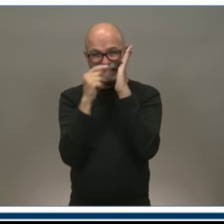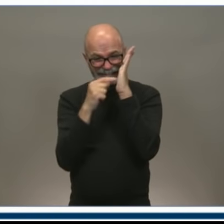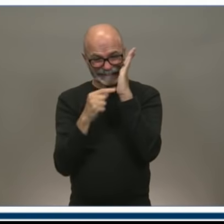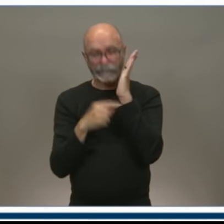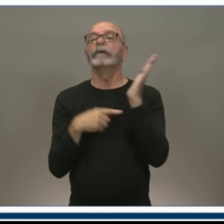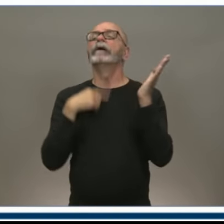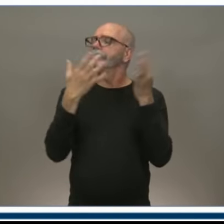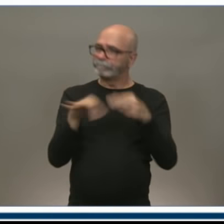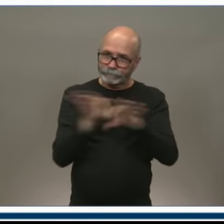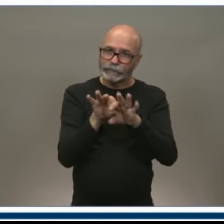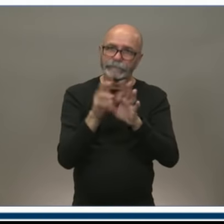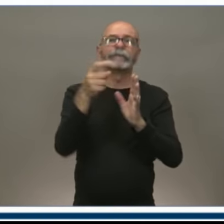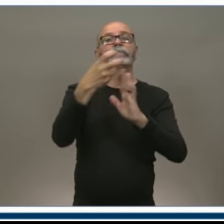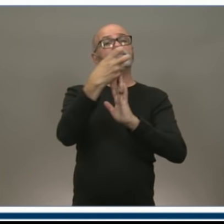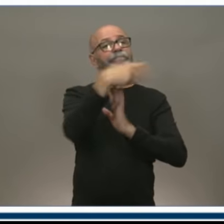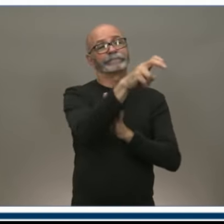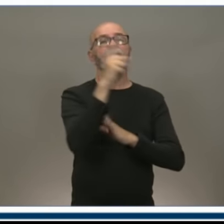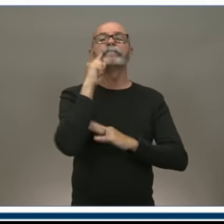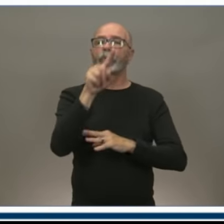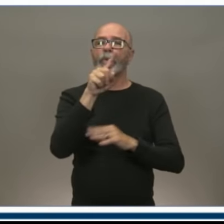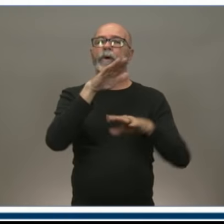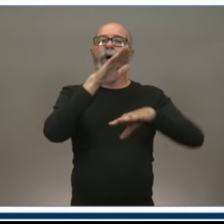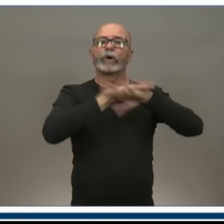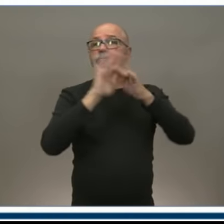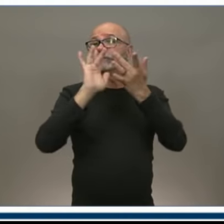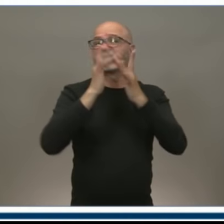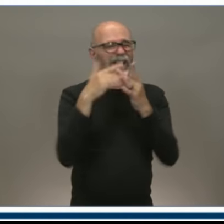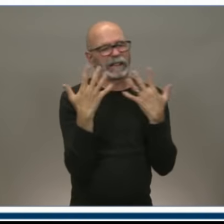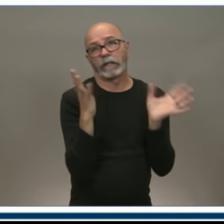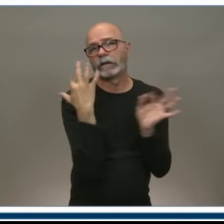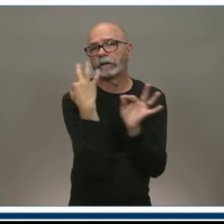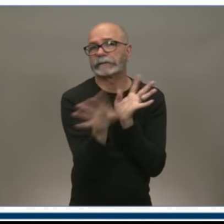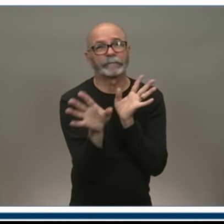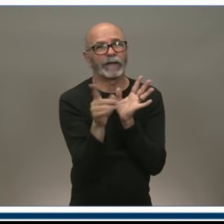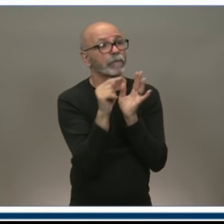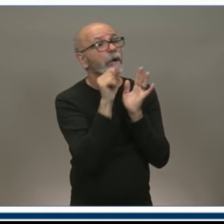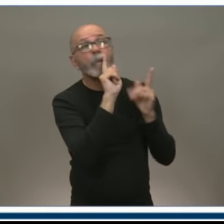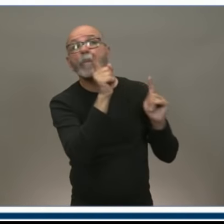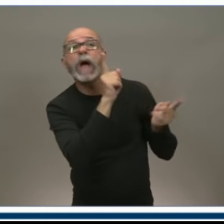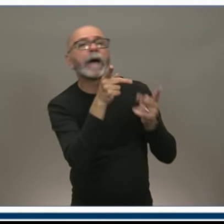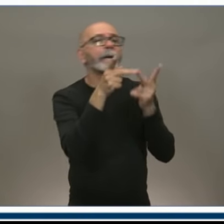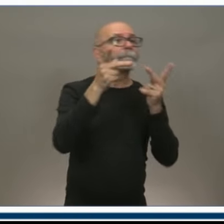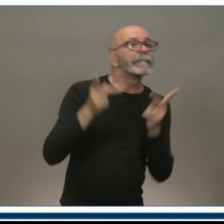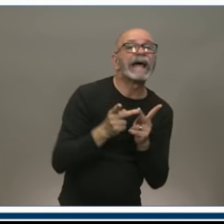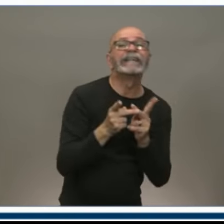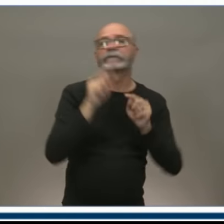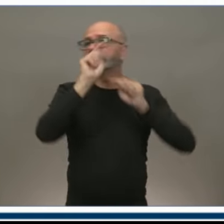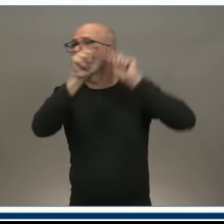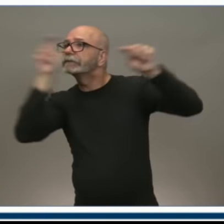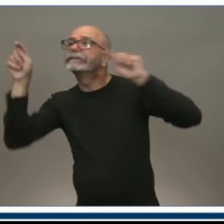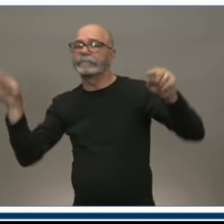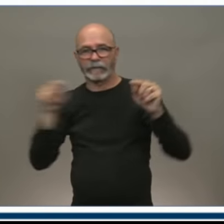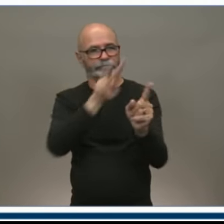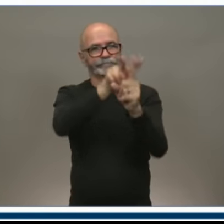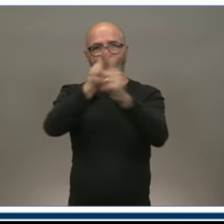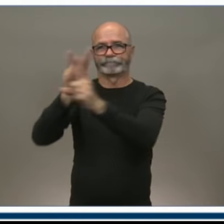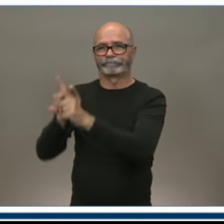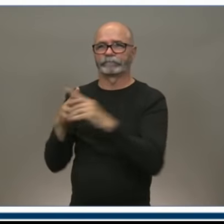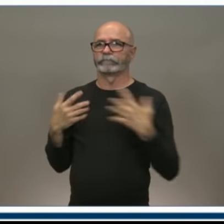to an online booking site for the primary assessment centers that are closest to you. These important